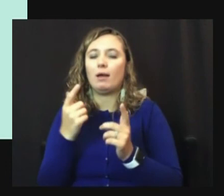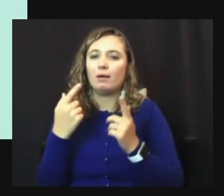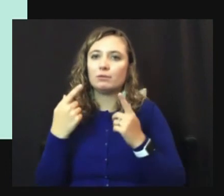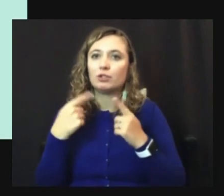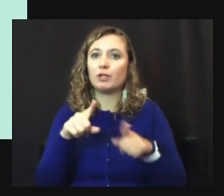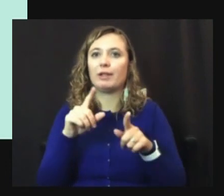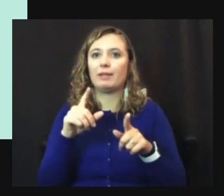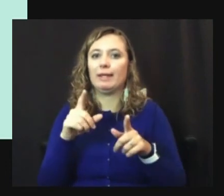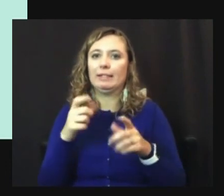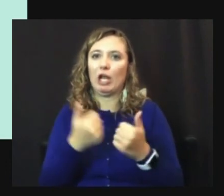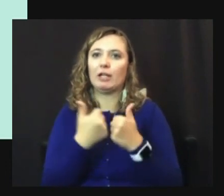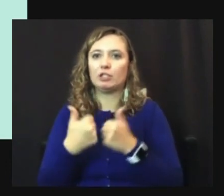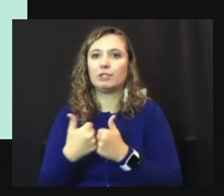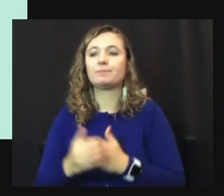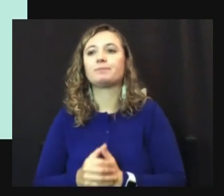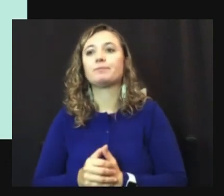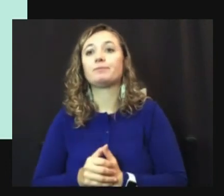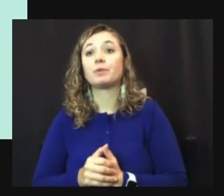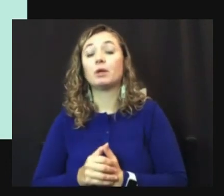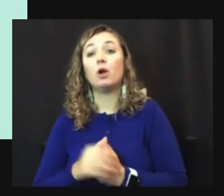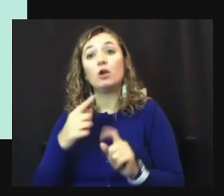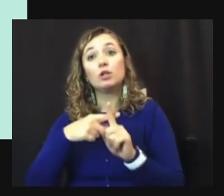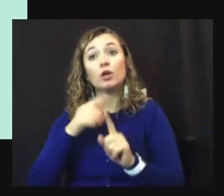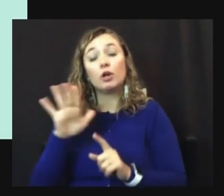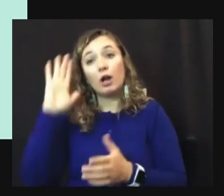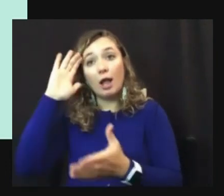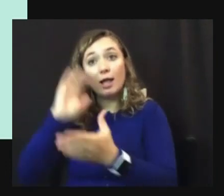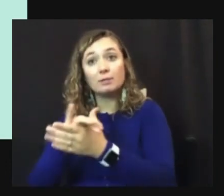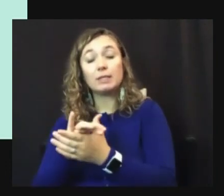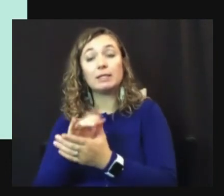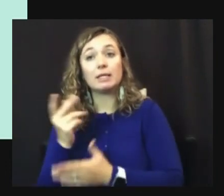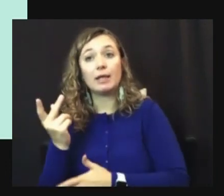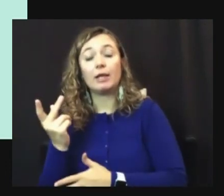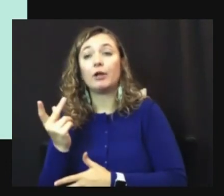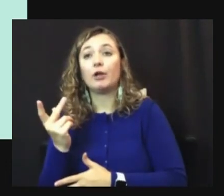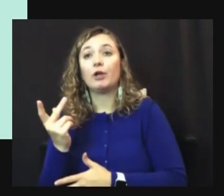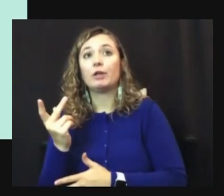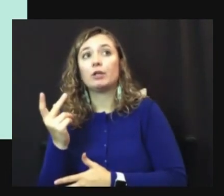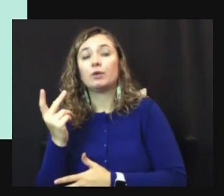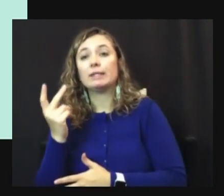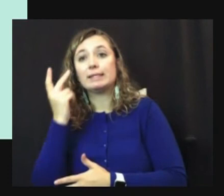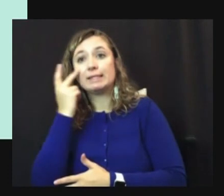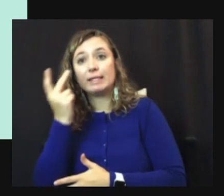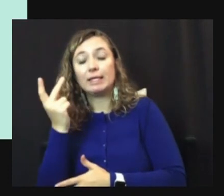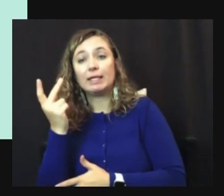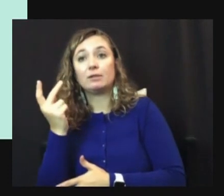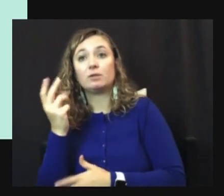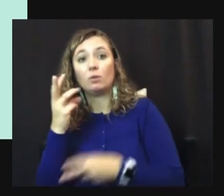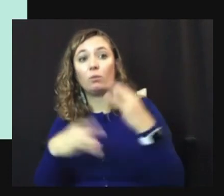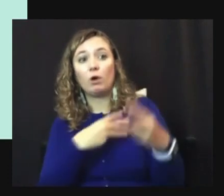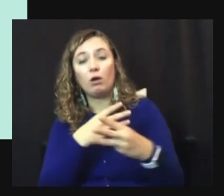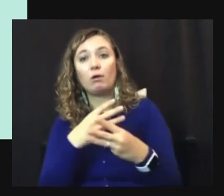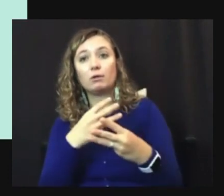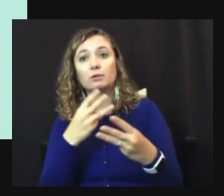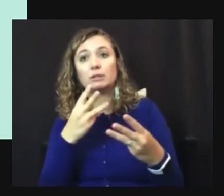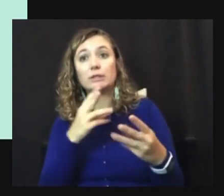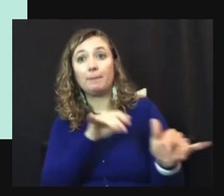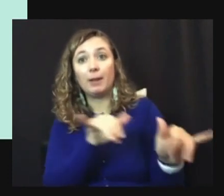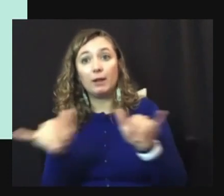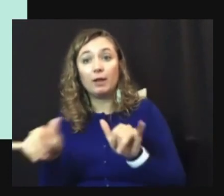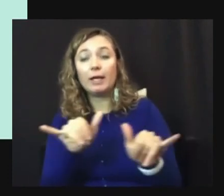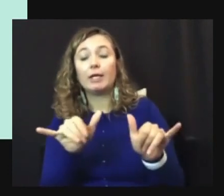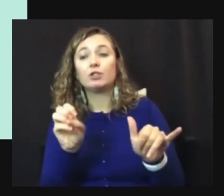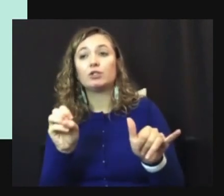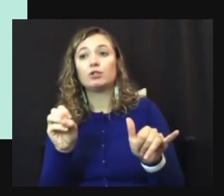Also having her husband around means there's a co-conspirator. There is somebody there who sees the world in a similar way to the way that she sees it,